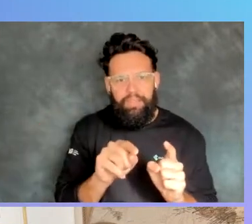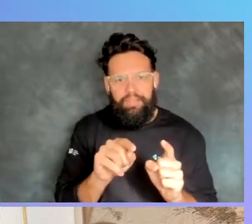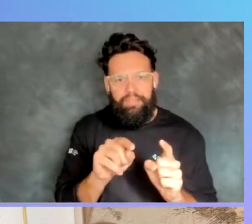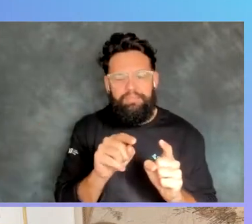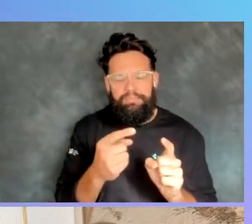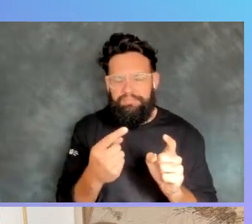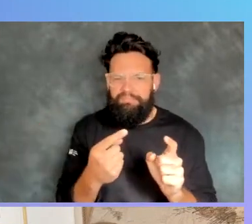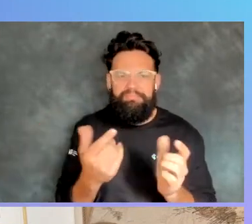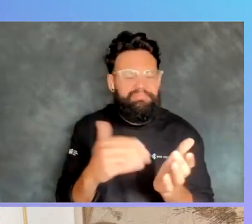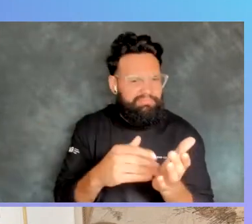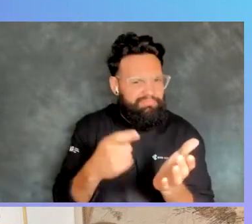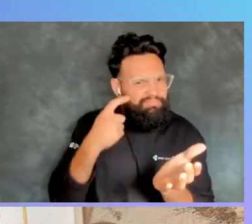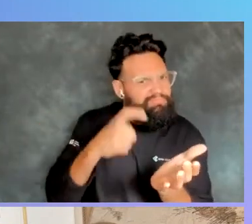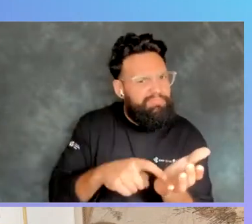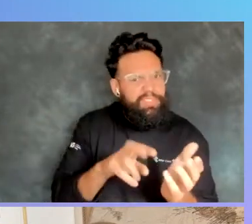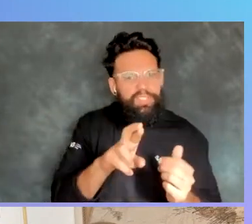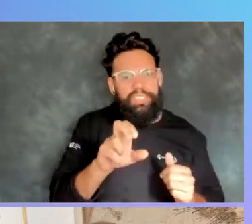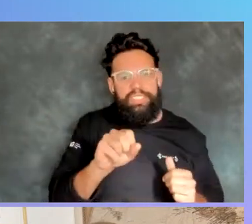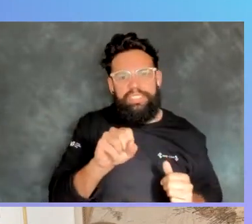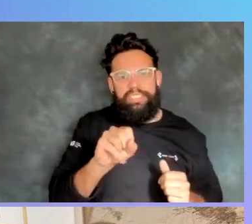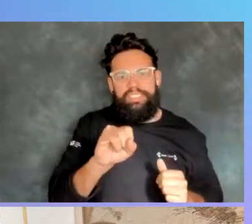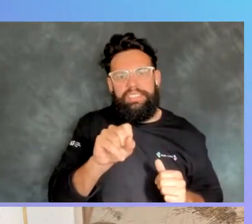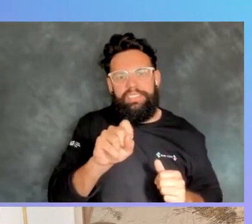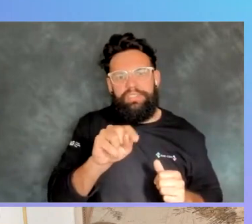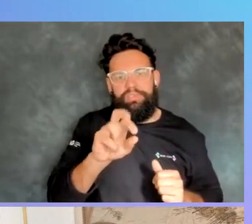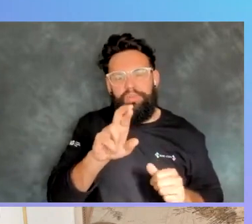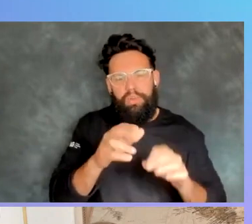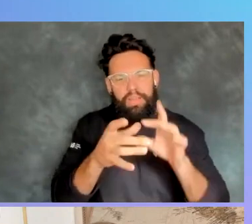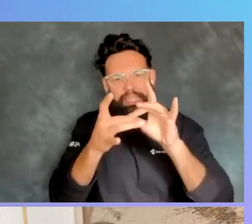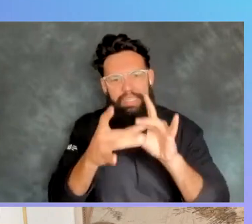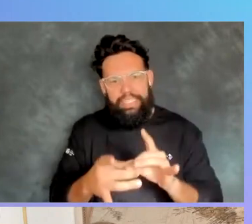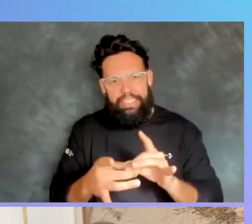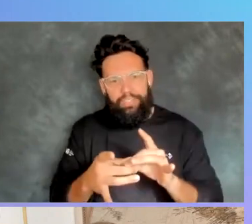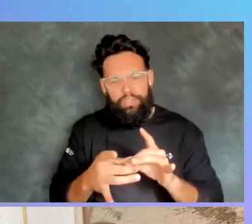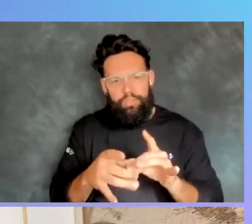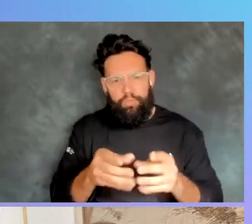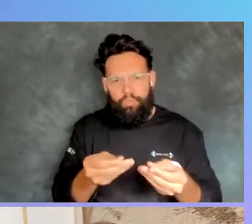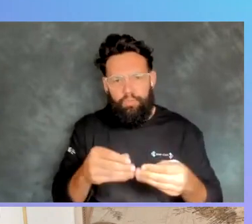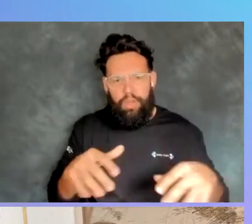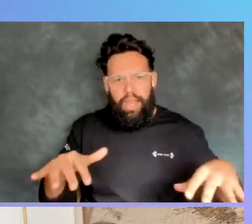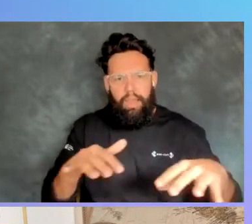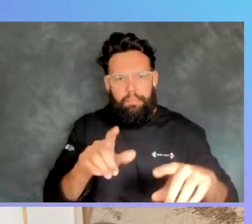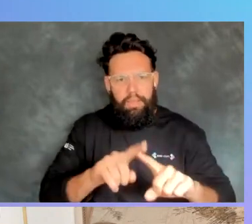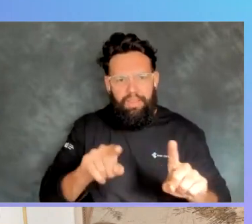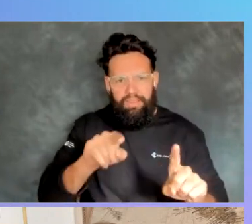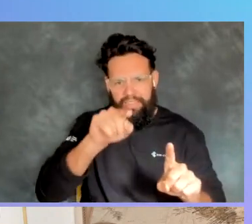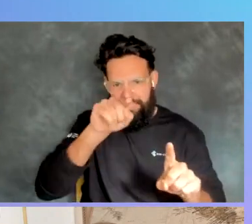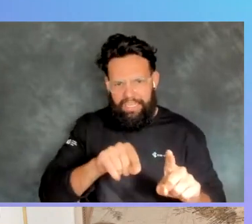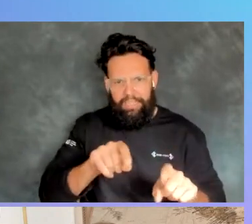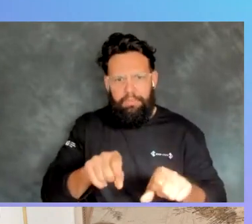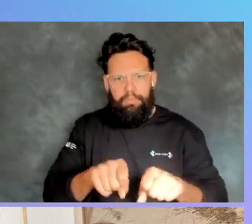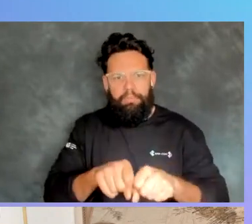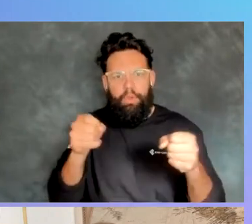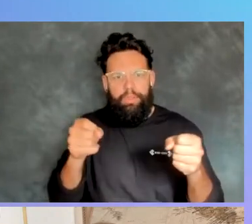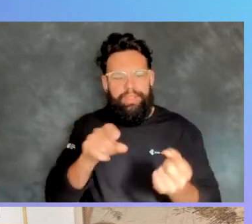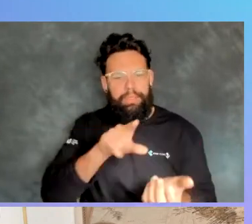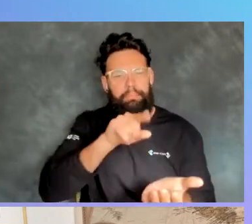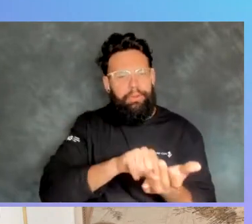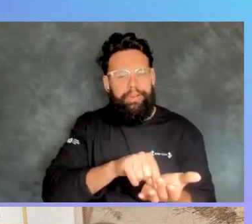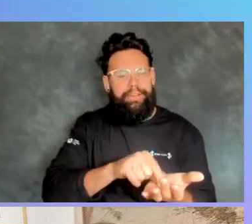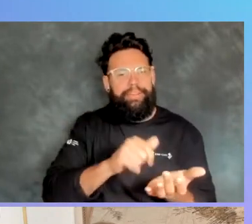definitely a resistor leading to ground, but the lead is broken there. So the print didn't make it all the way